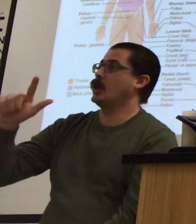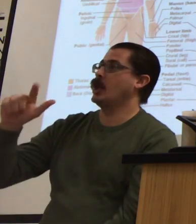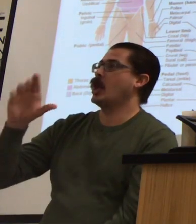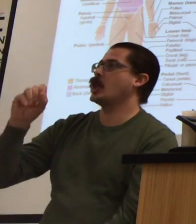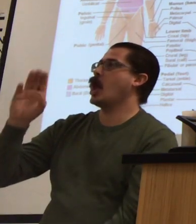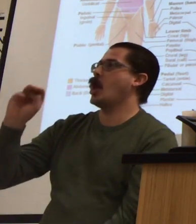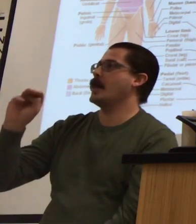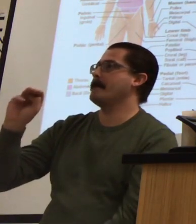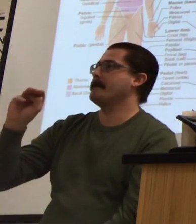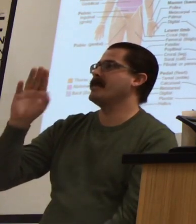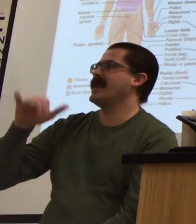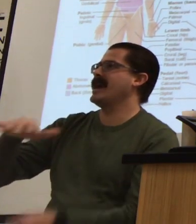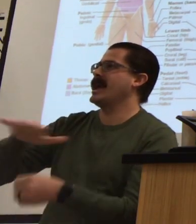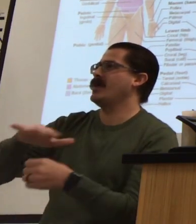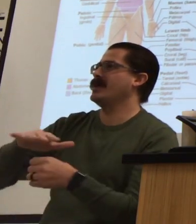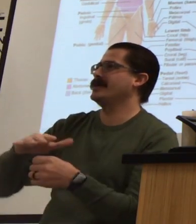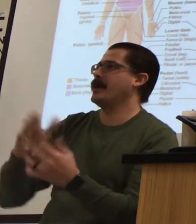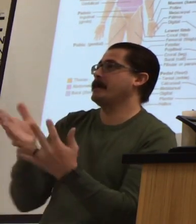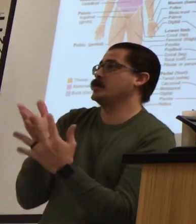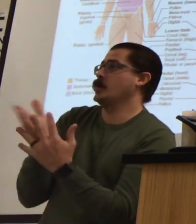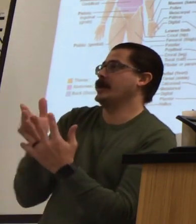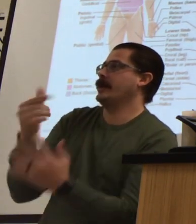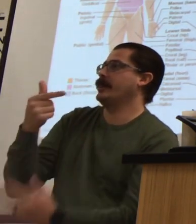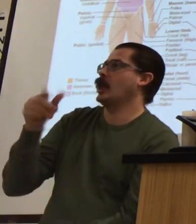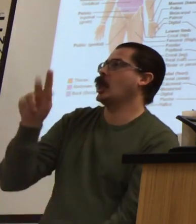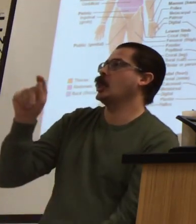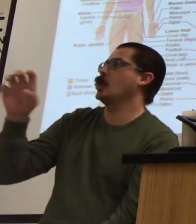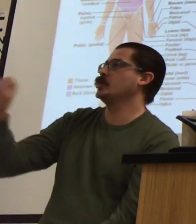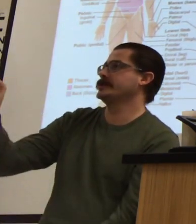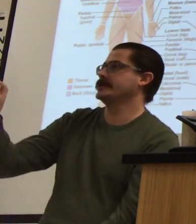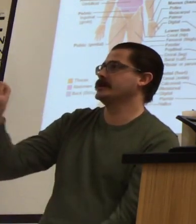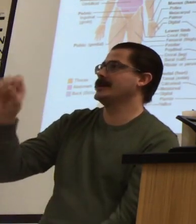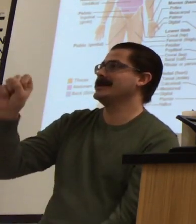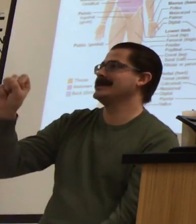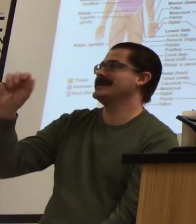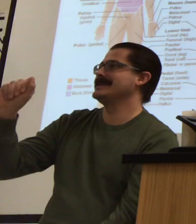area between the gluteal region. So sacral